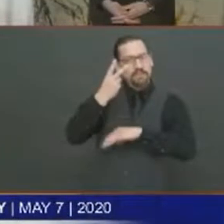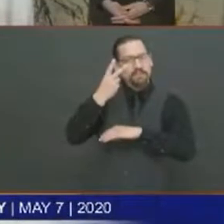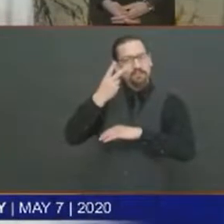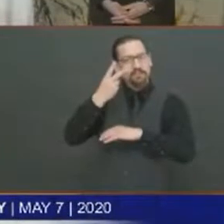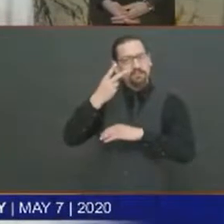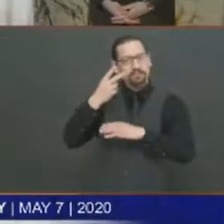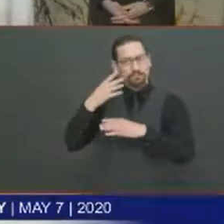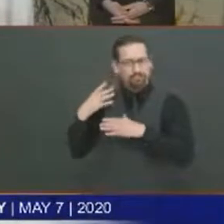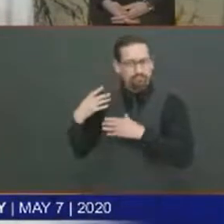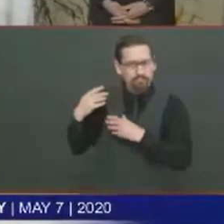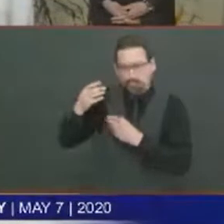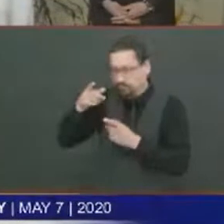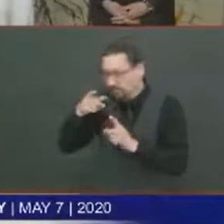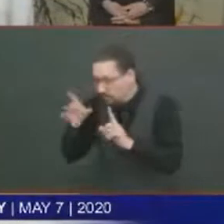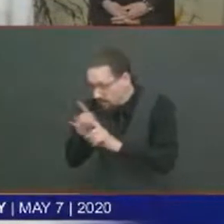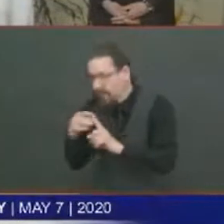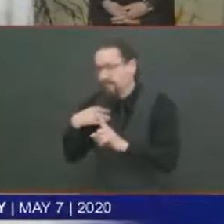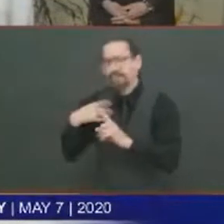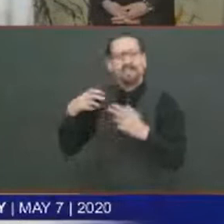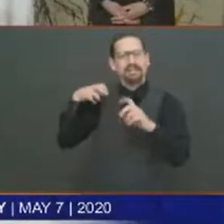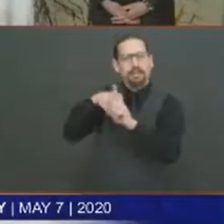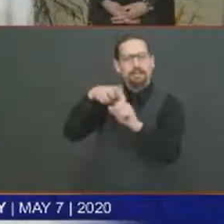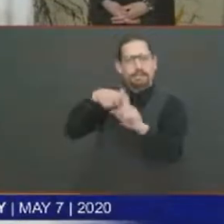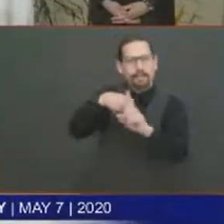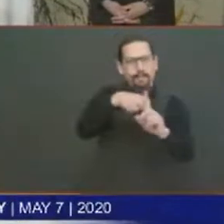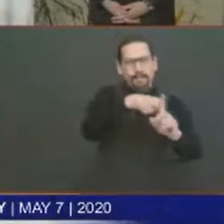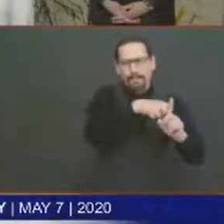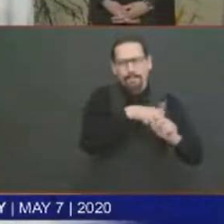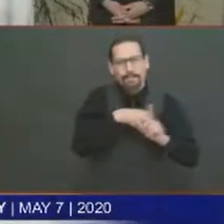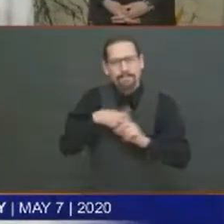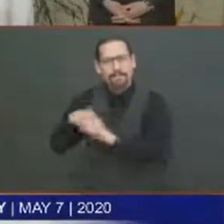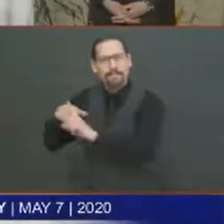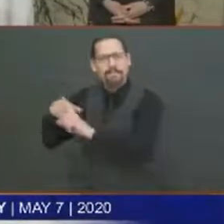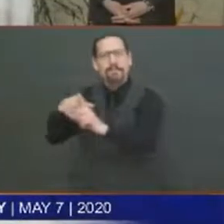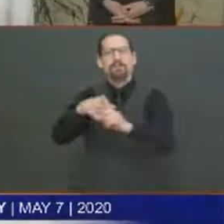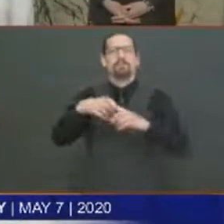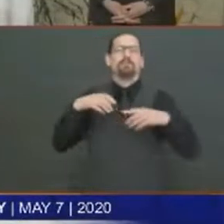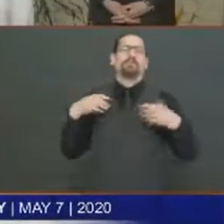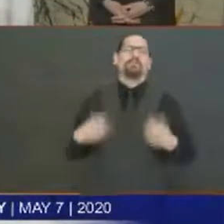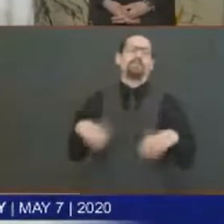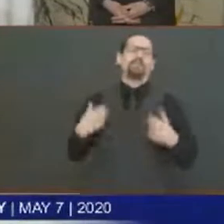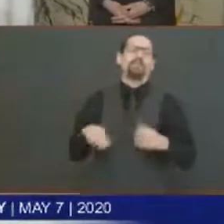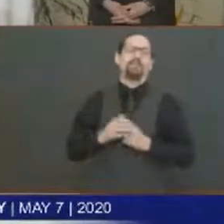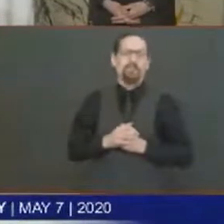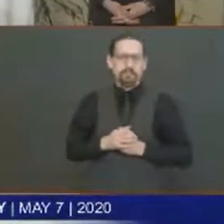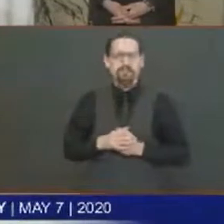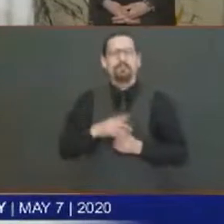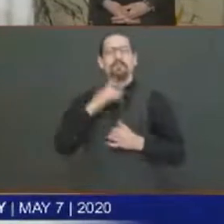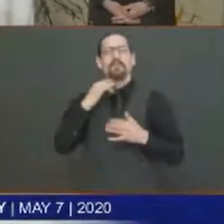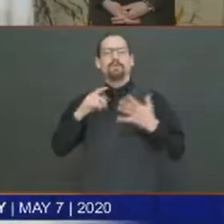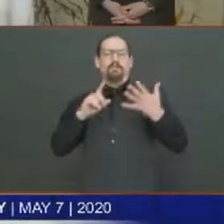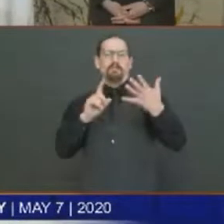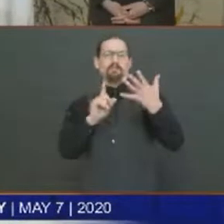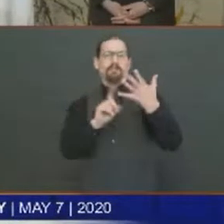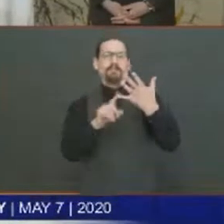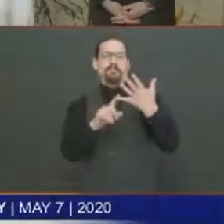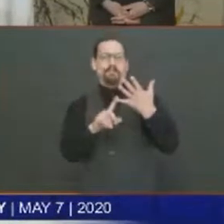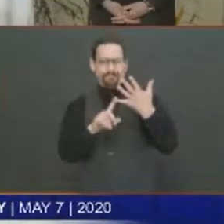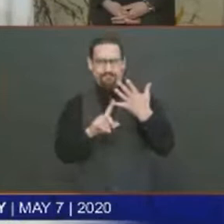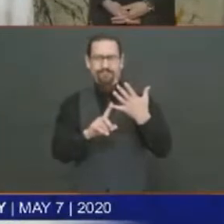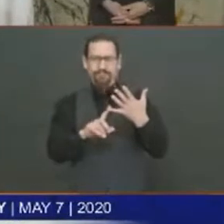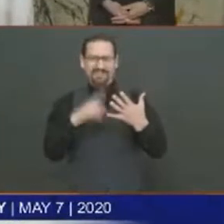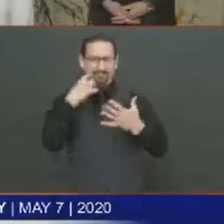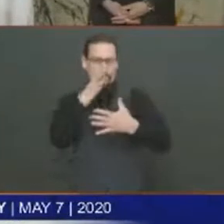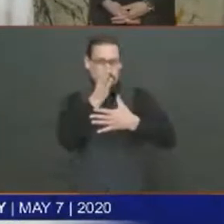their information. So we've cleared that hurdle. Fifth, we said we needed to meet the overwhelming majority of needs for those